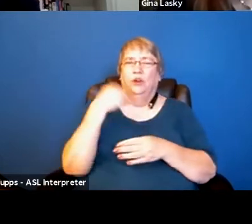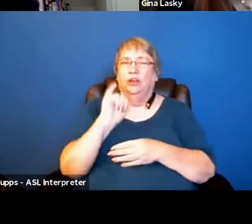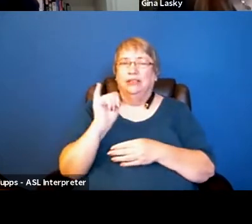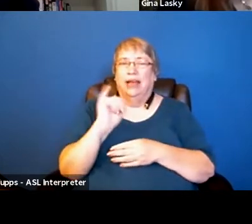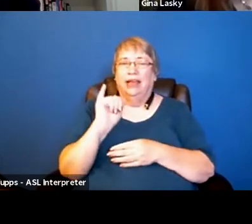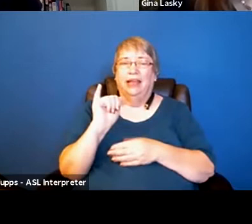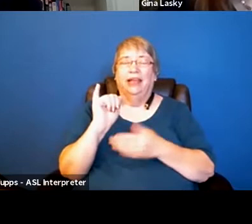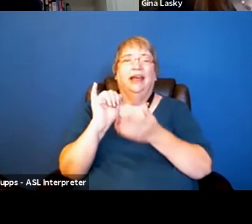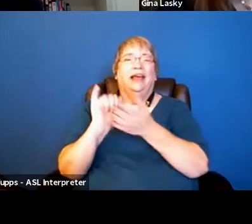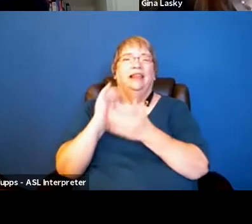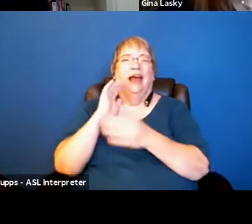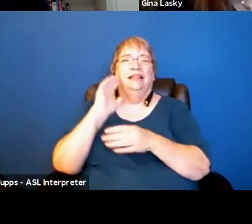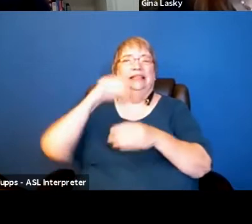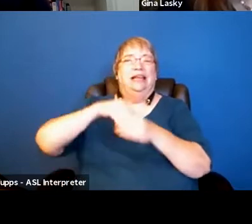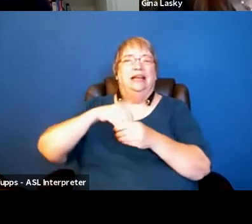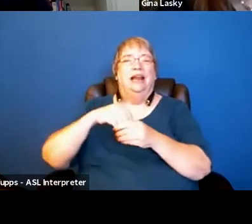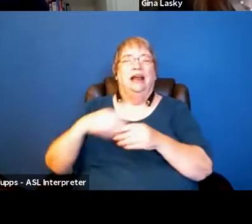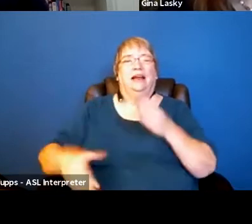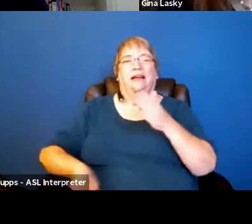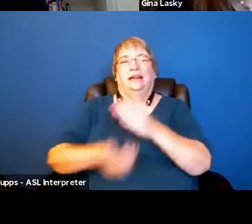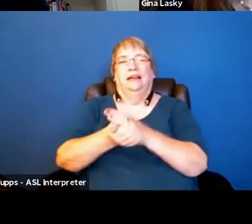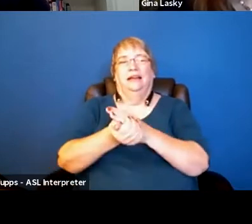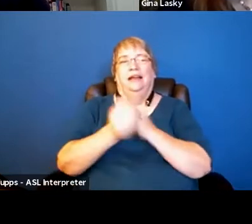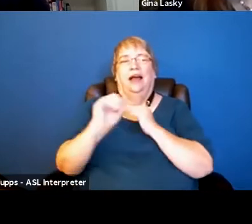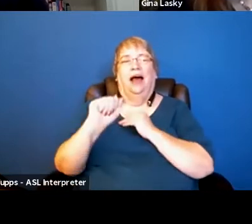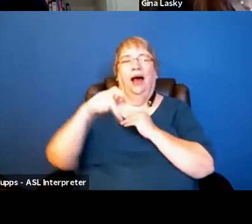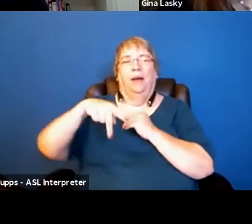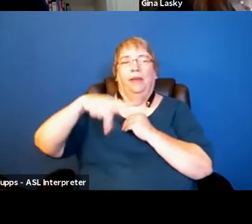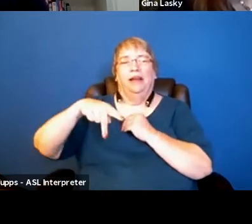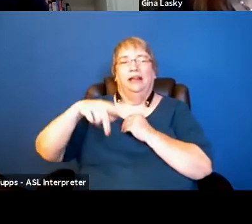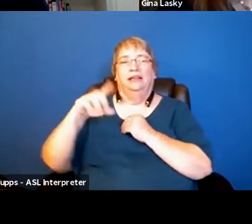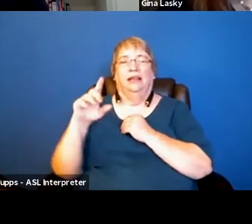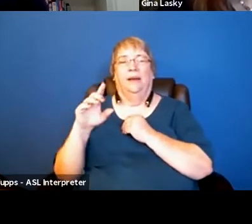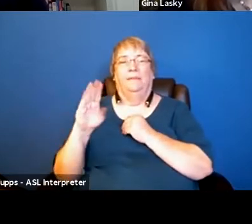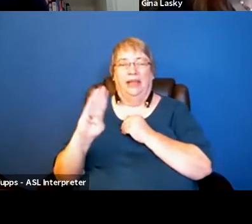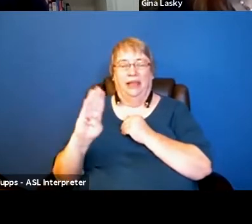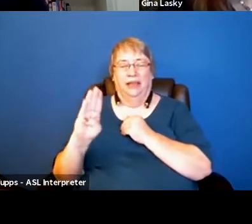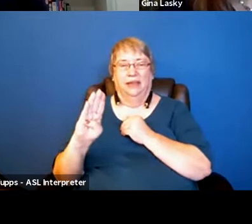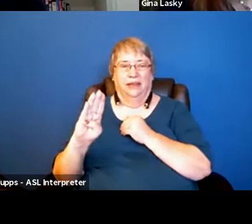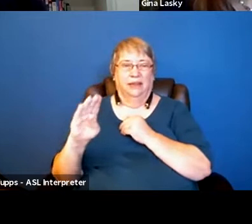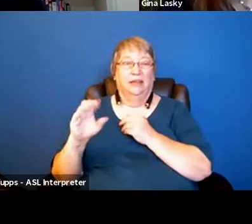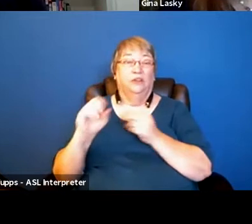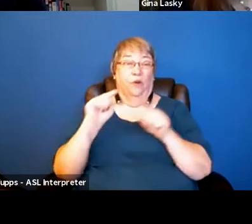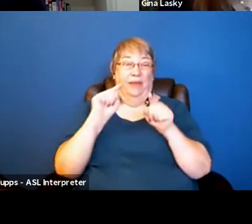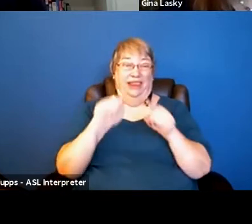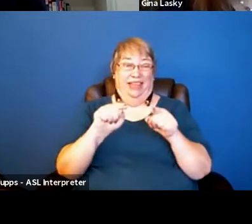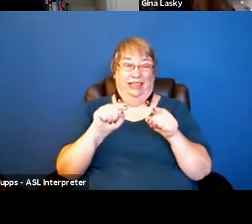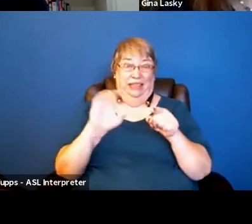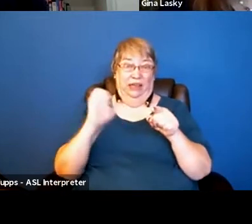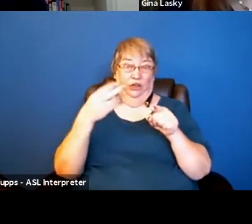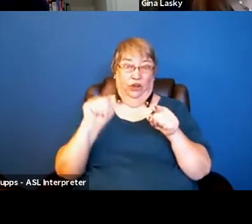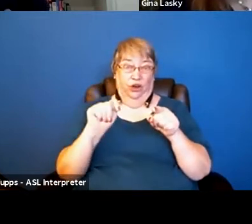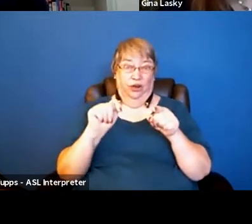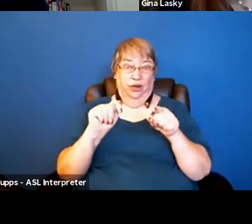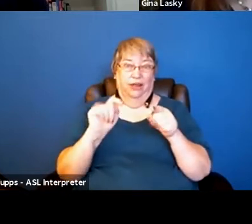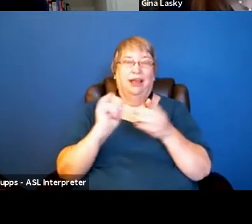to as Appendix B of this assessment. So this chart here, though, in this slide is an assessment